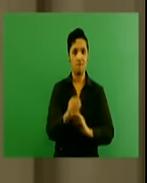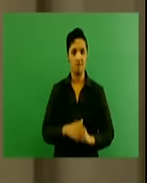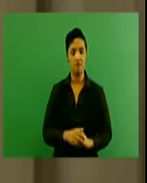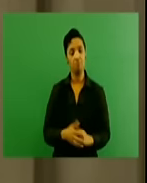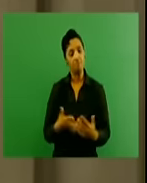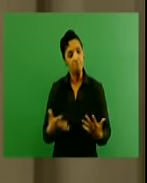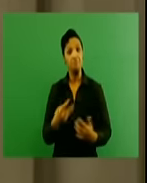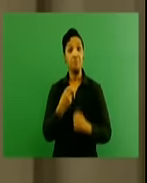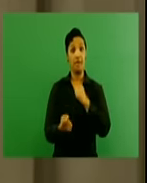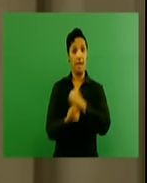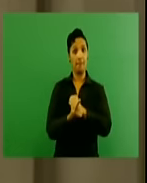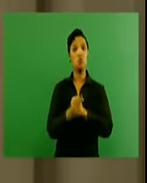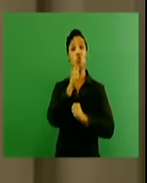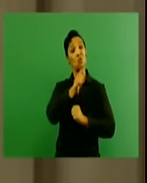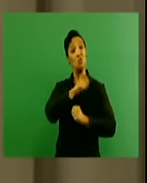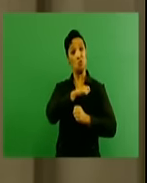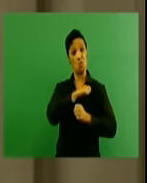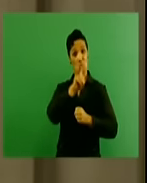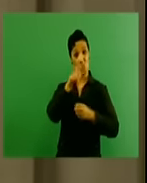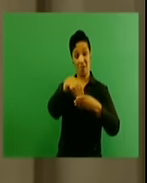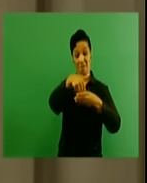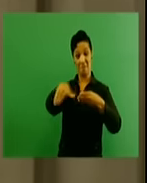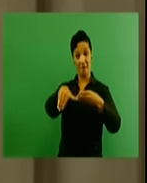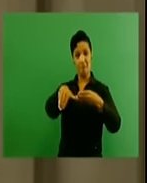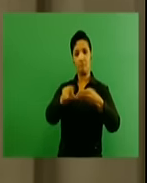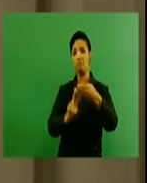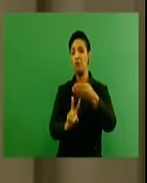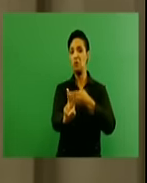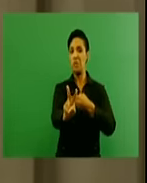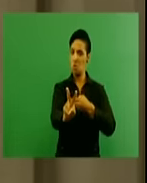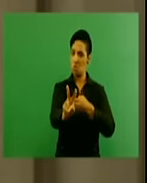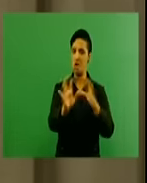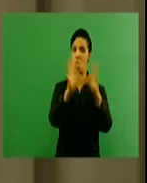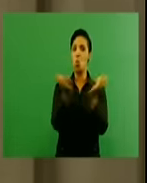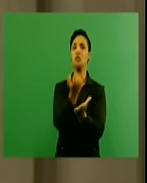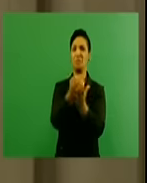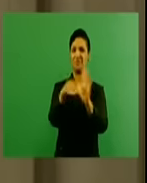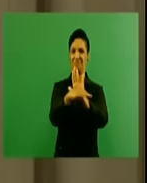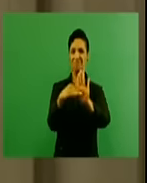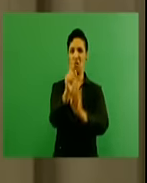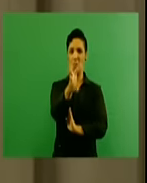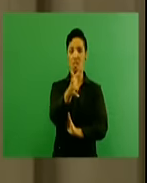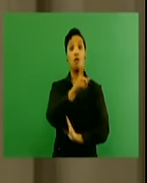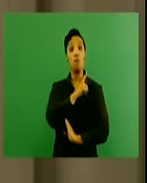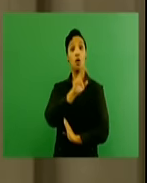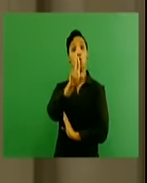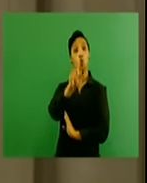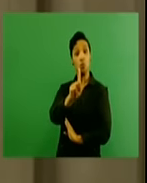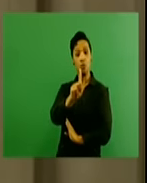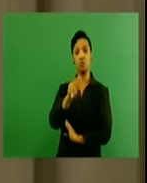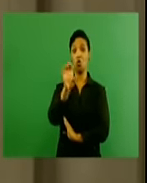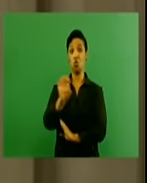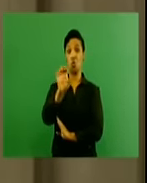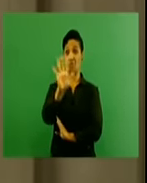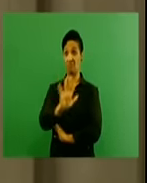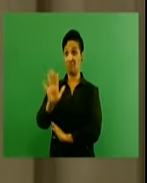Nevertheless, the longer-term real impacts are expected to be negative for global growth, particularly for the UK and Europe,